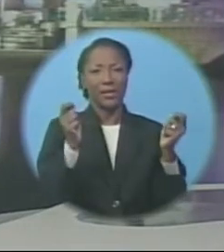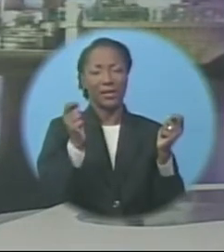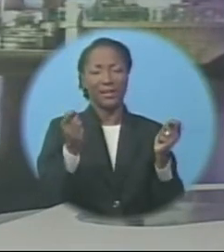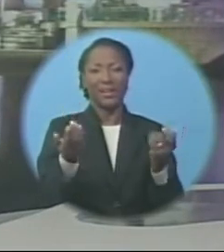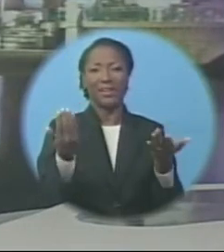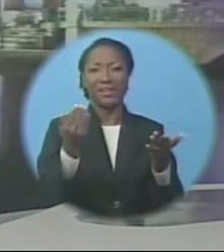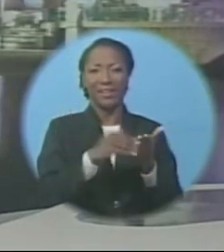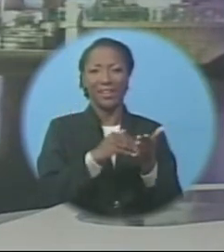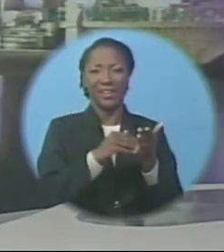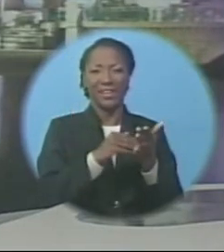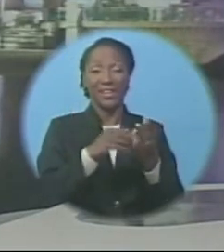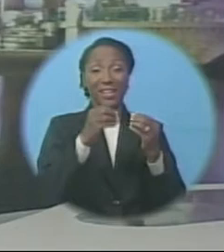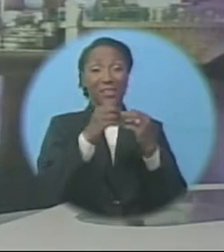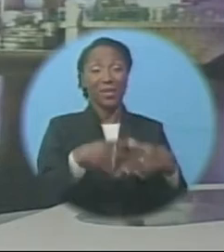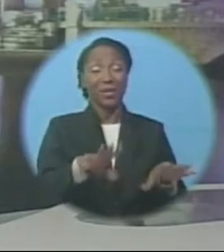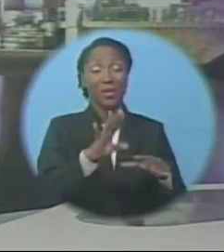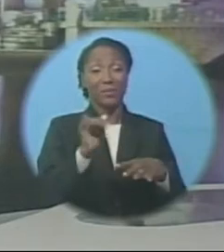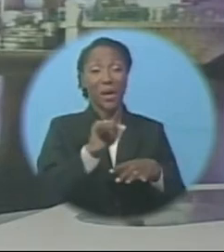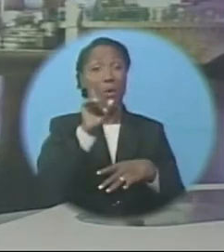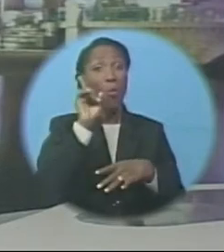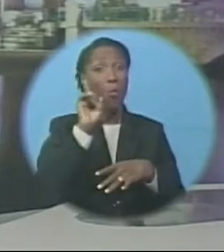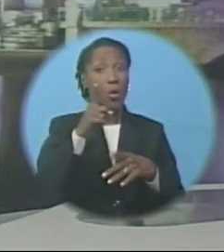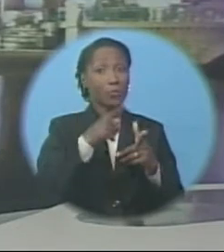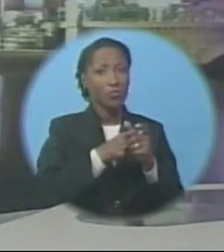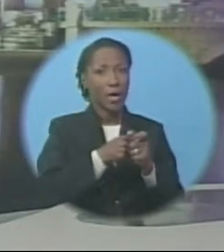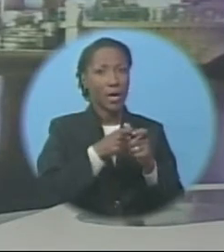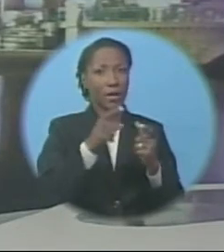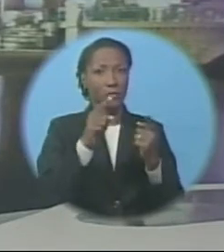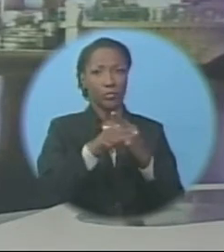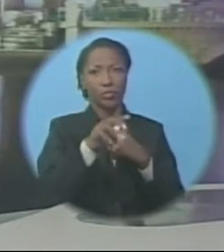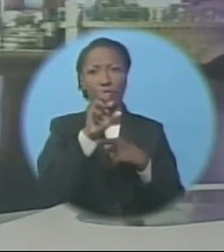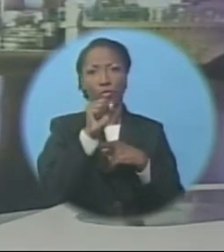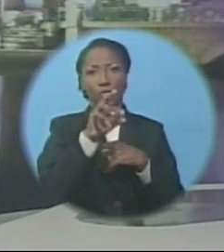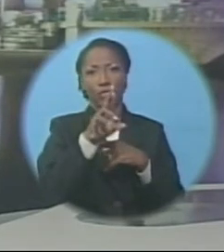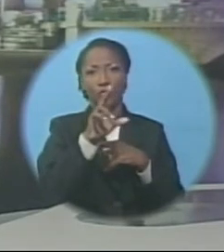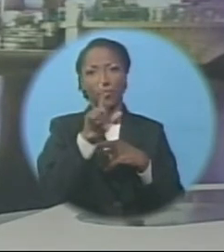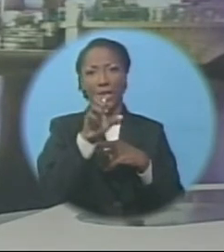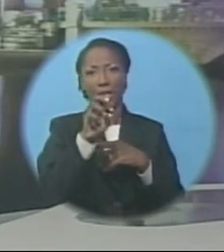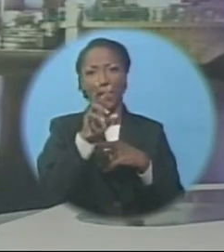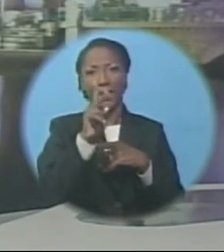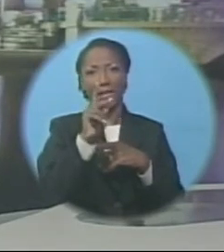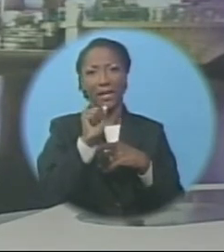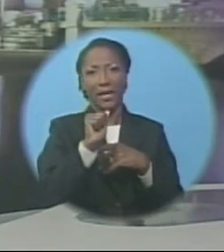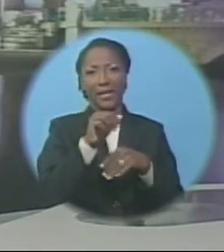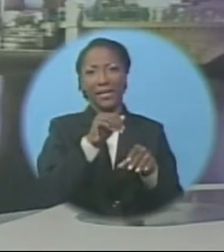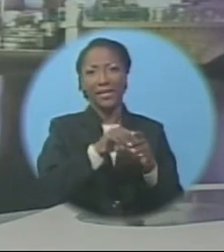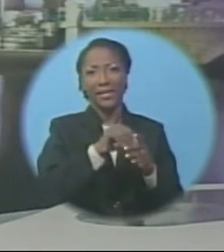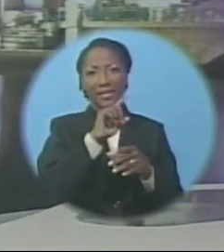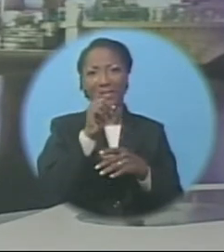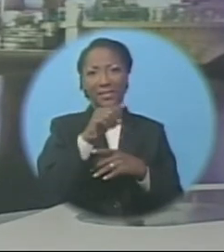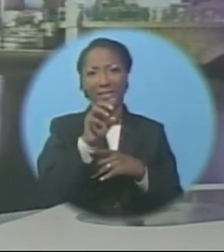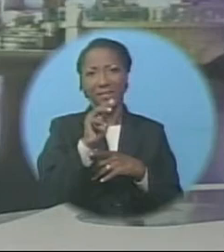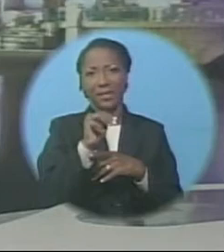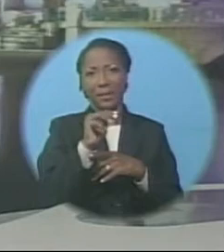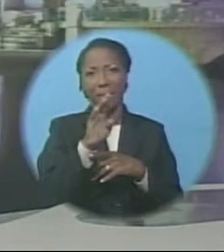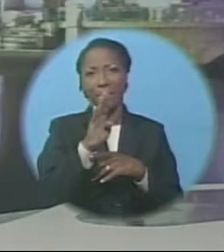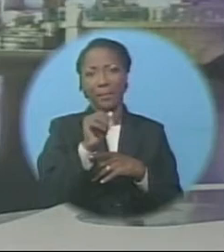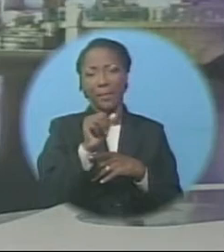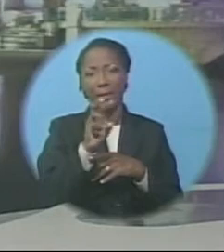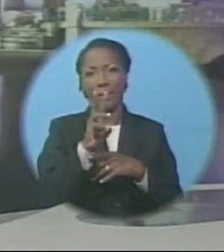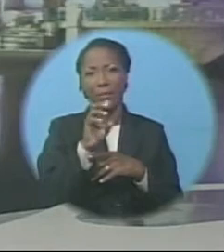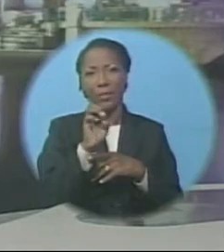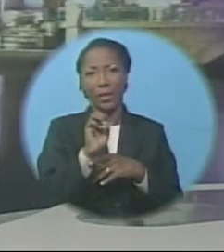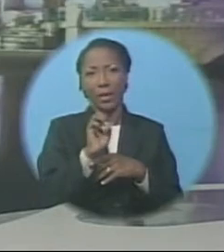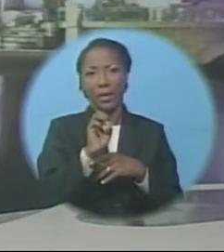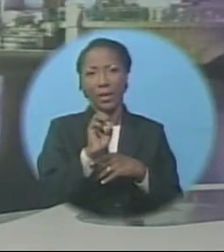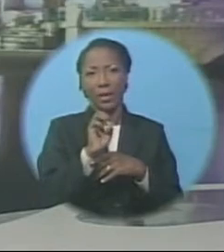down by 1 run to Sri Lanka this morning in the Tri-Nation Series in Zimbabwe. Well, the West Indies had won the toss and asked Sri Lanka